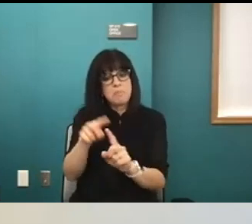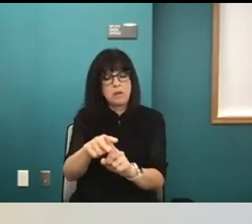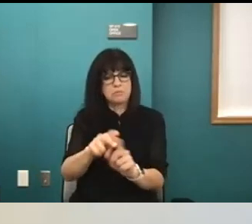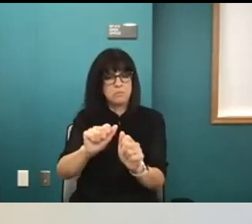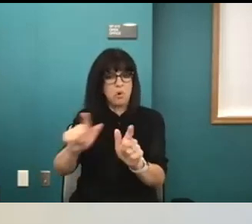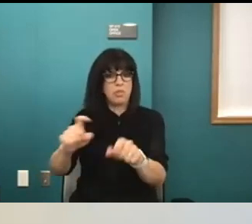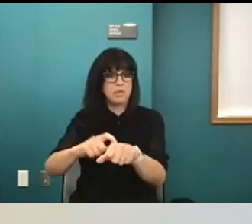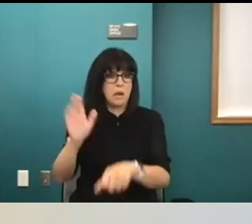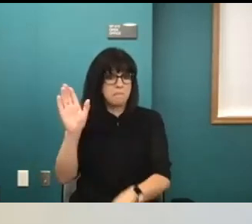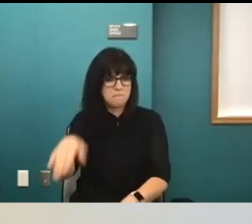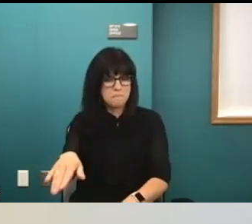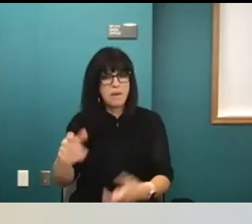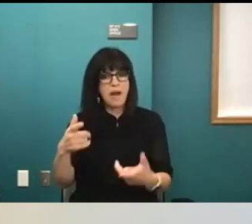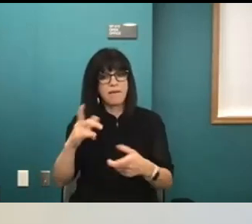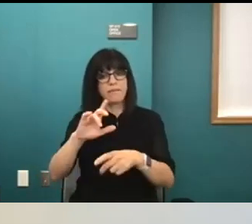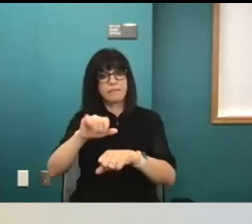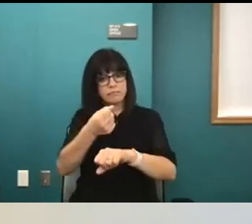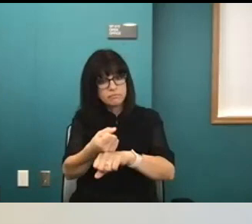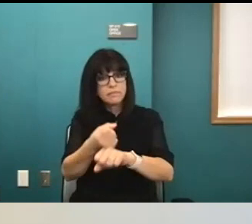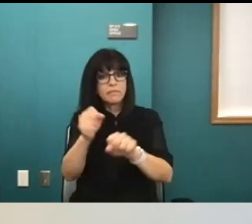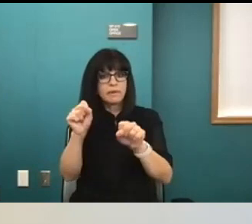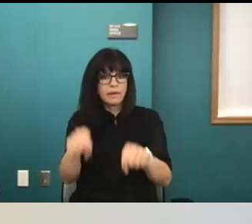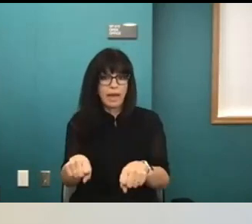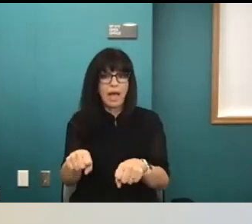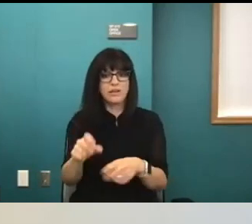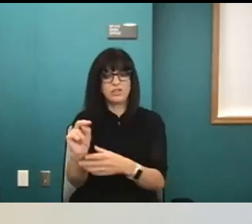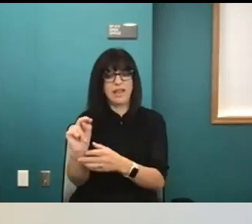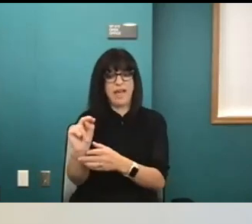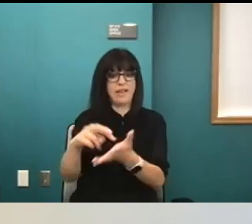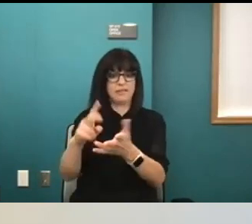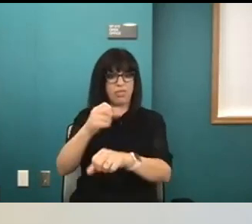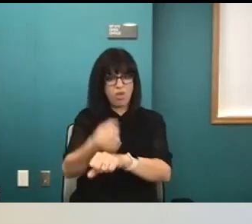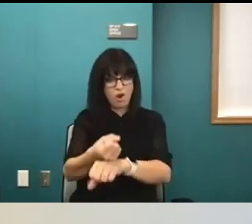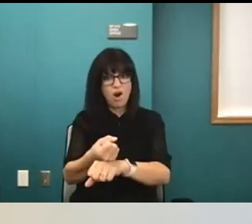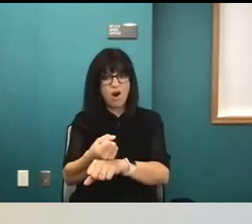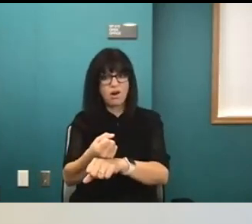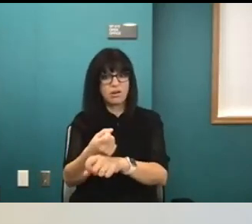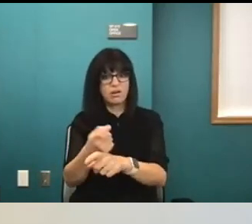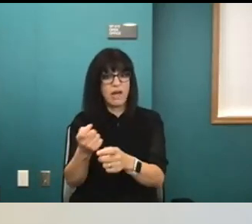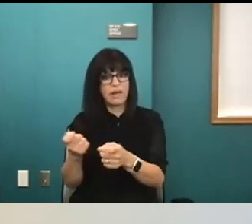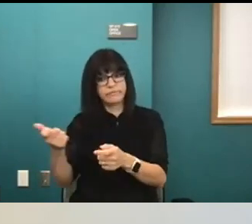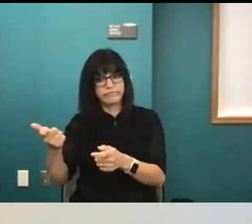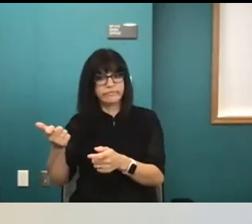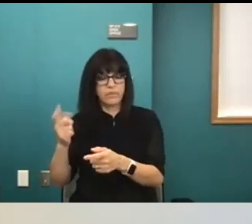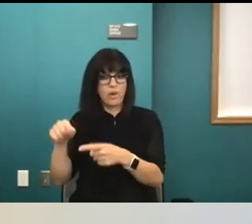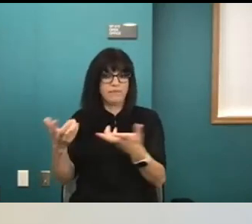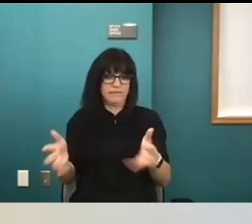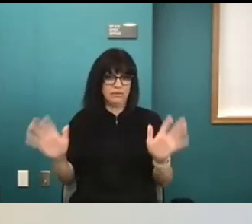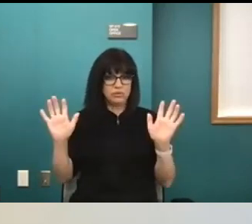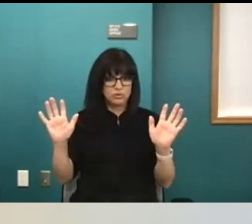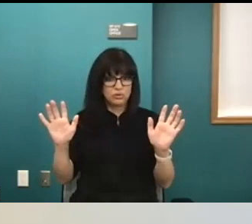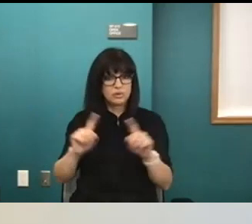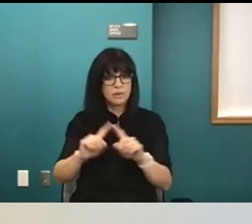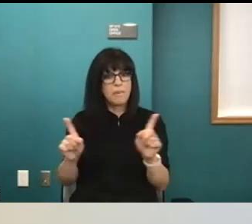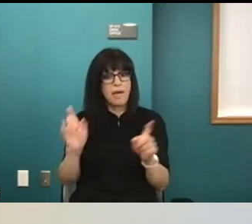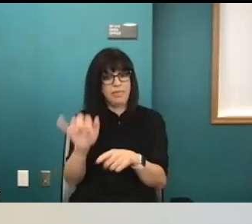So there's a locking mechanism on it that allows you to put it in and it locks there. And then you could always take it off at the end of the day when you're done. But this